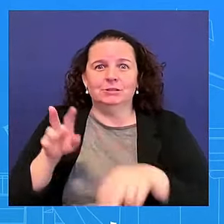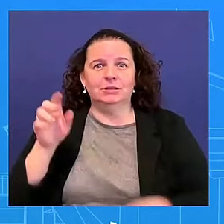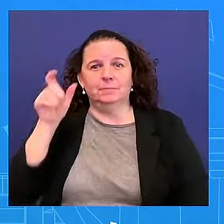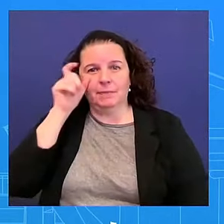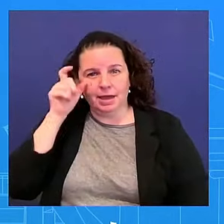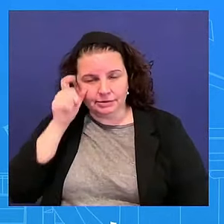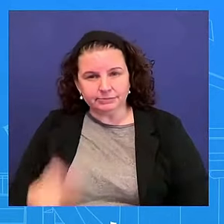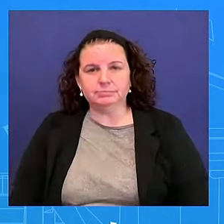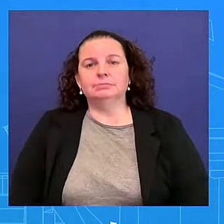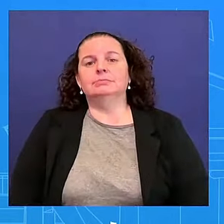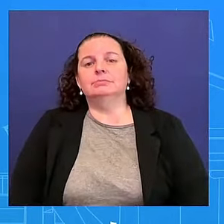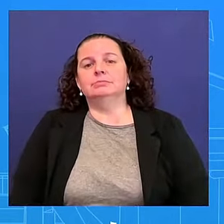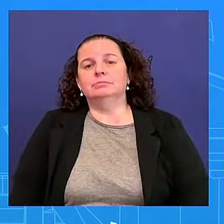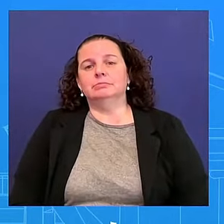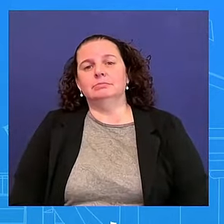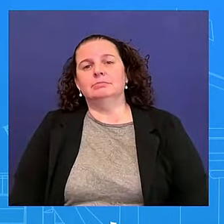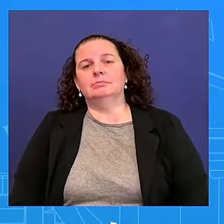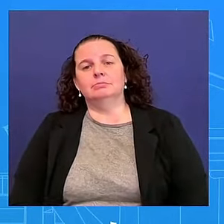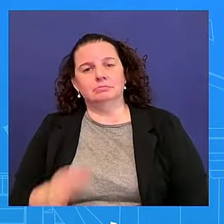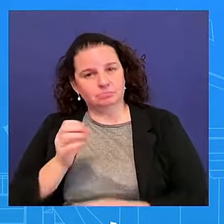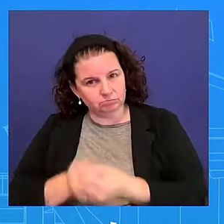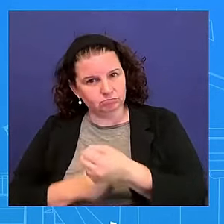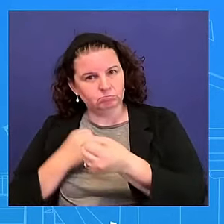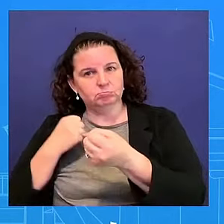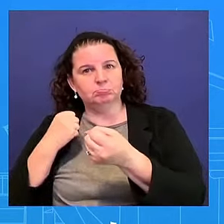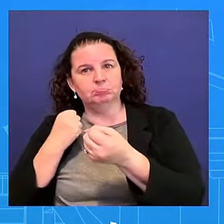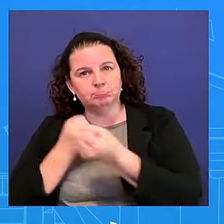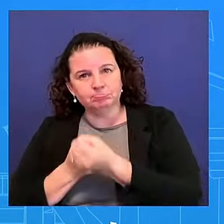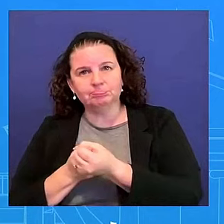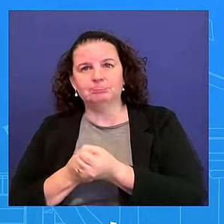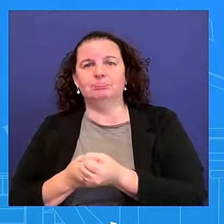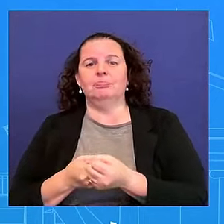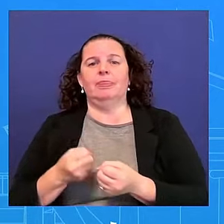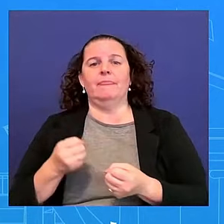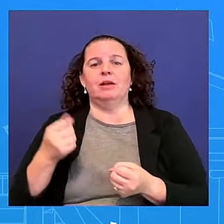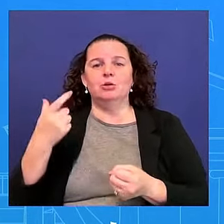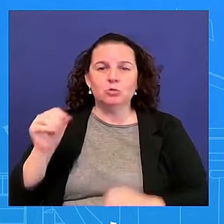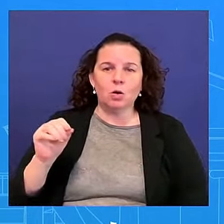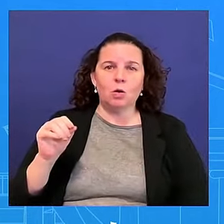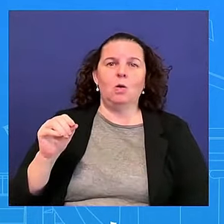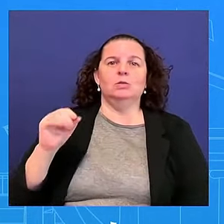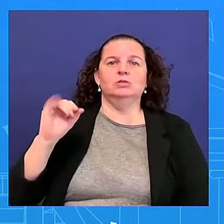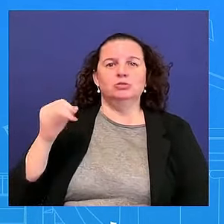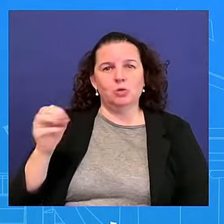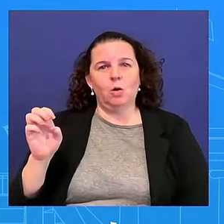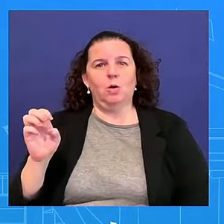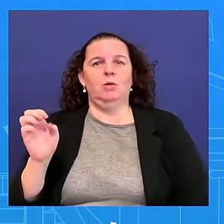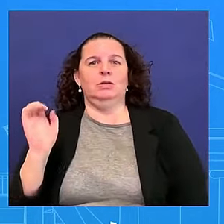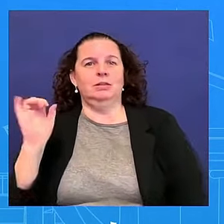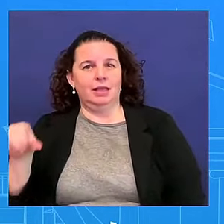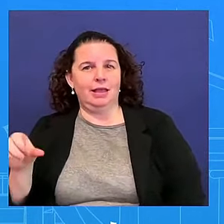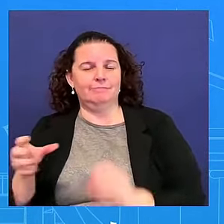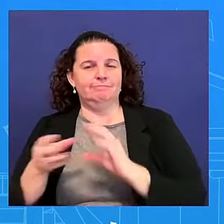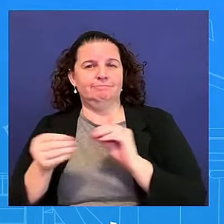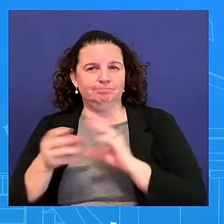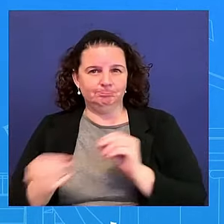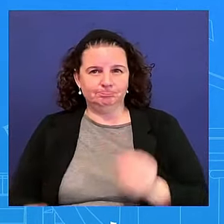that you feel, right? That's something that you feel out there, and that's what he feels out there. The next day, he went to New